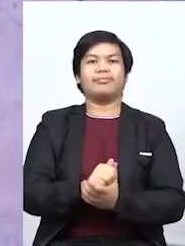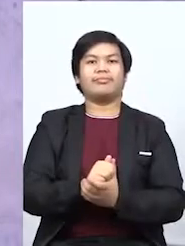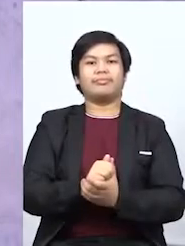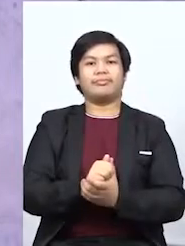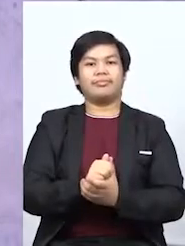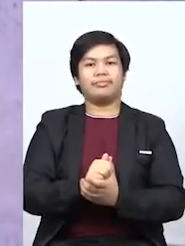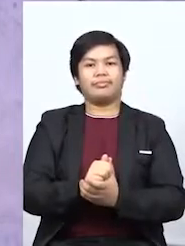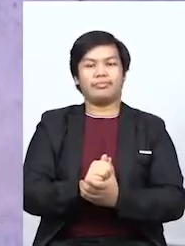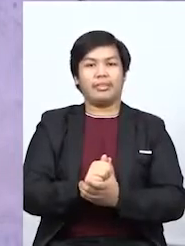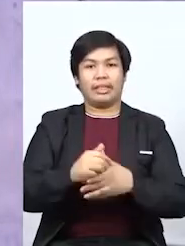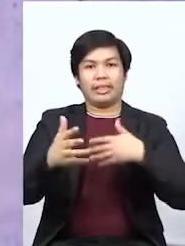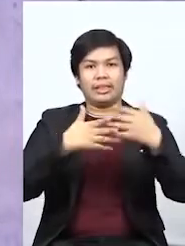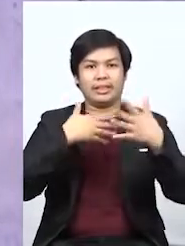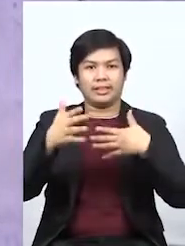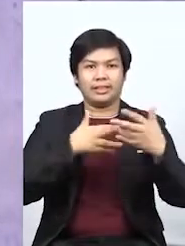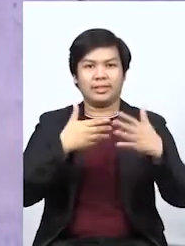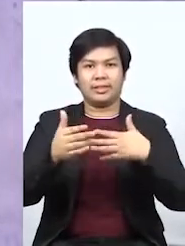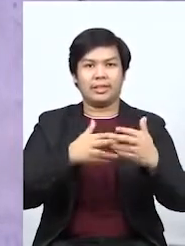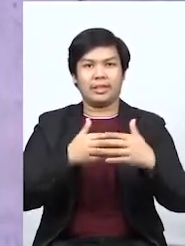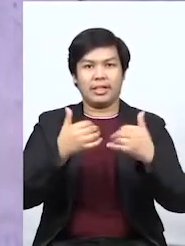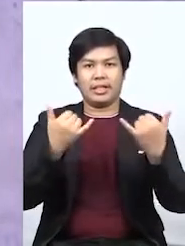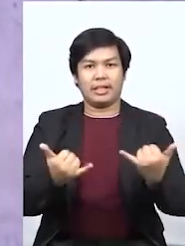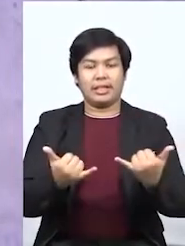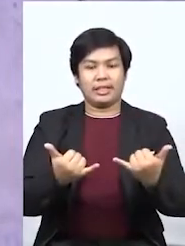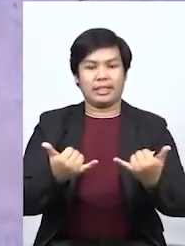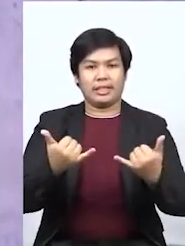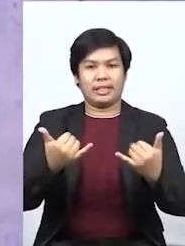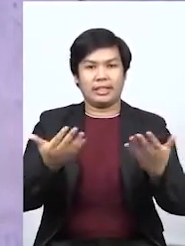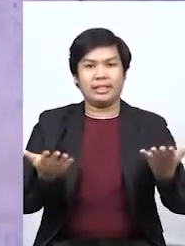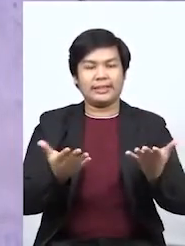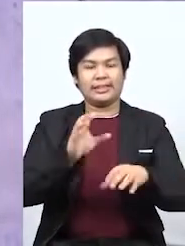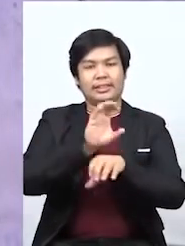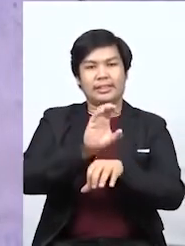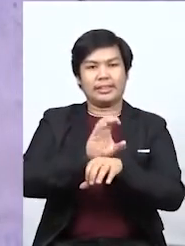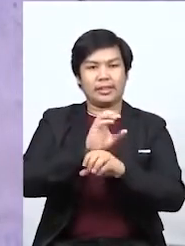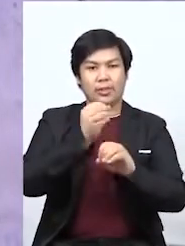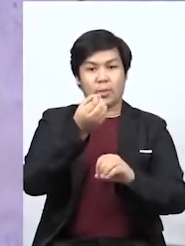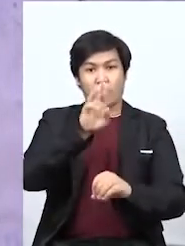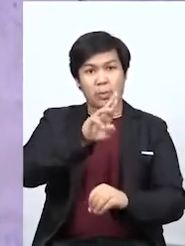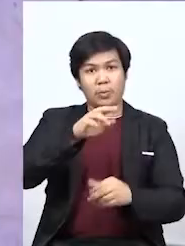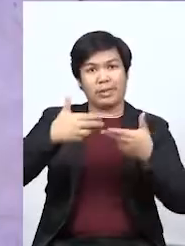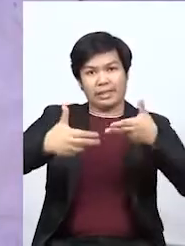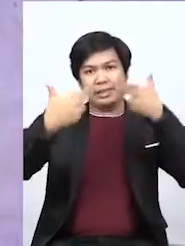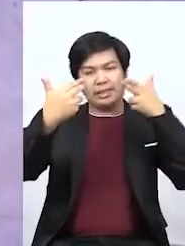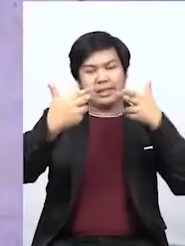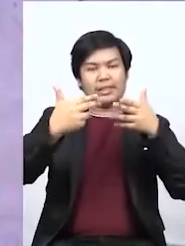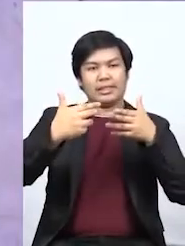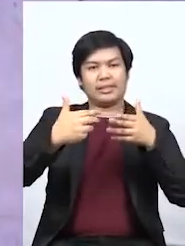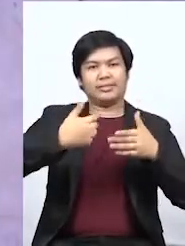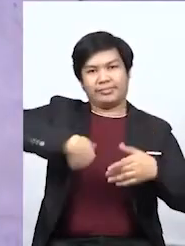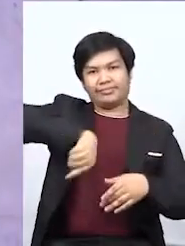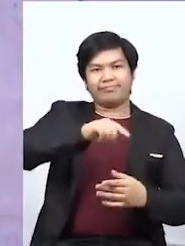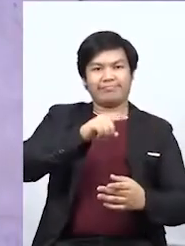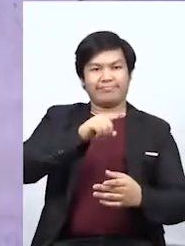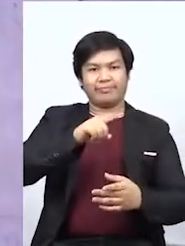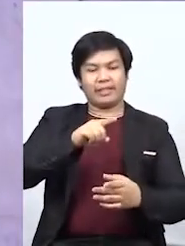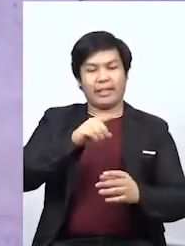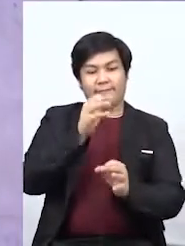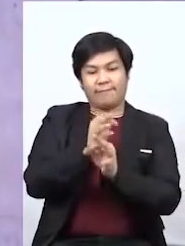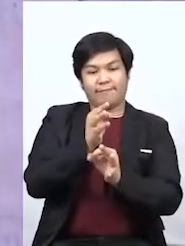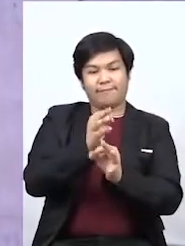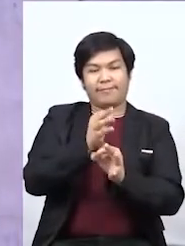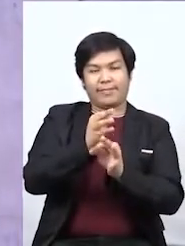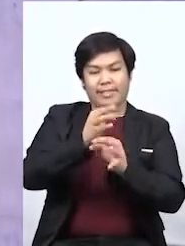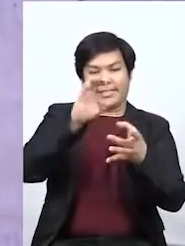whether onsite or online we who have put our trusting faith in Jesus